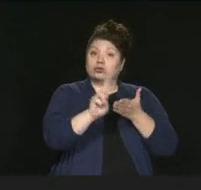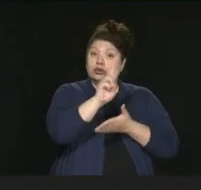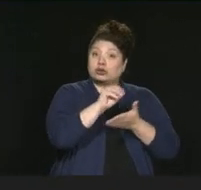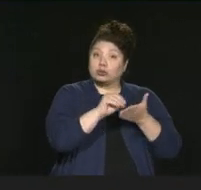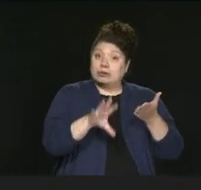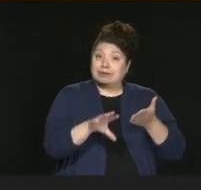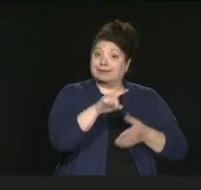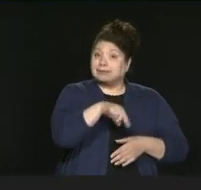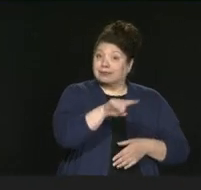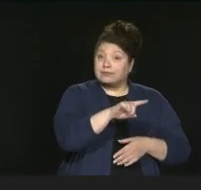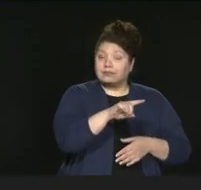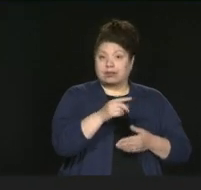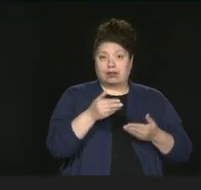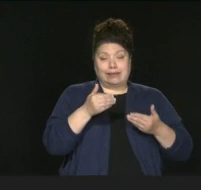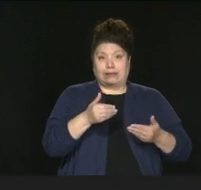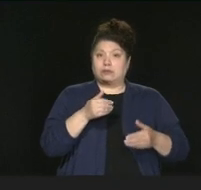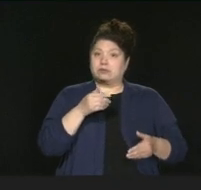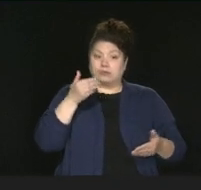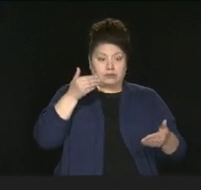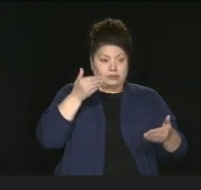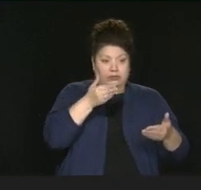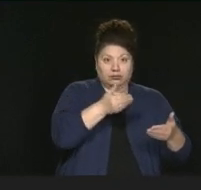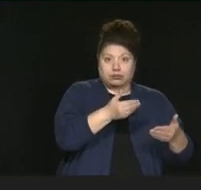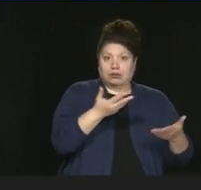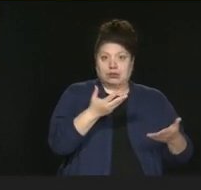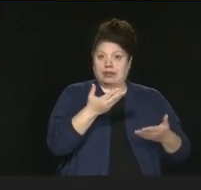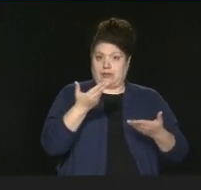begins in May, usually, and